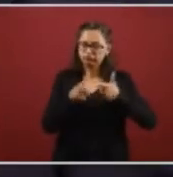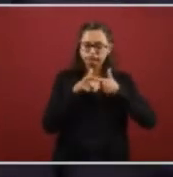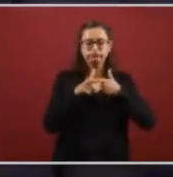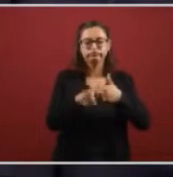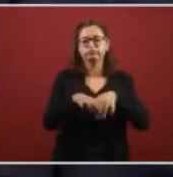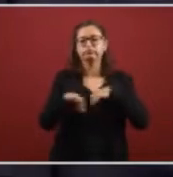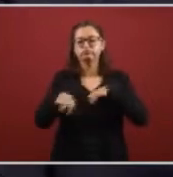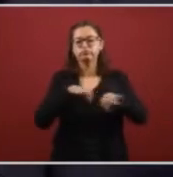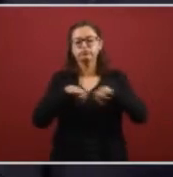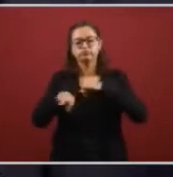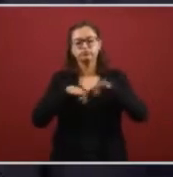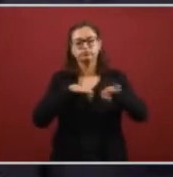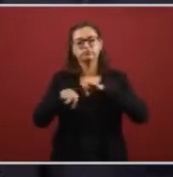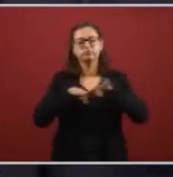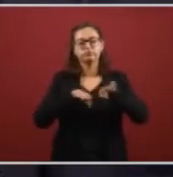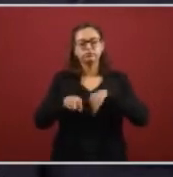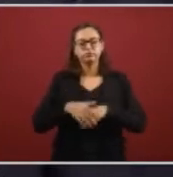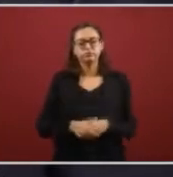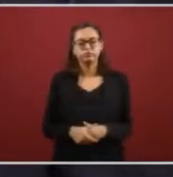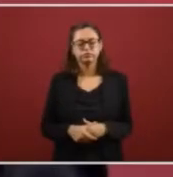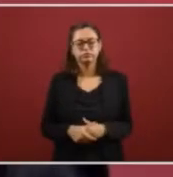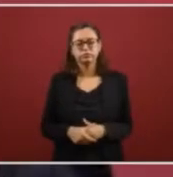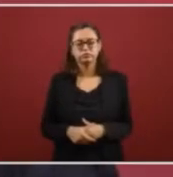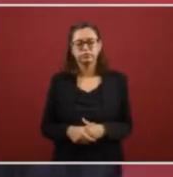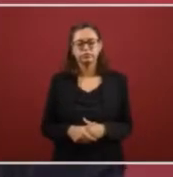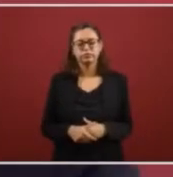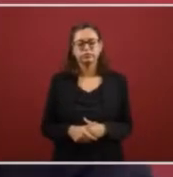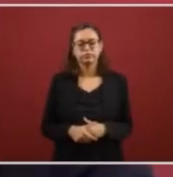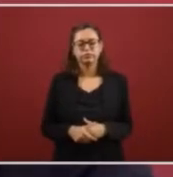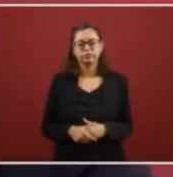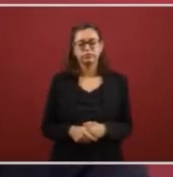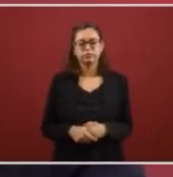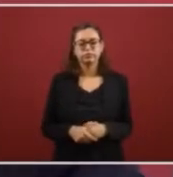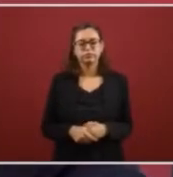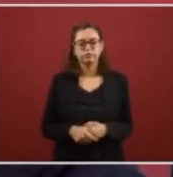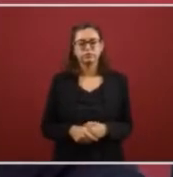complains, let all of them go in course, but